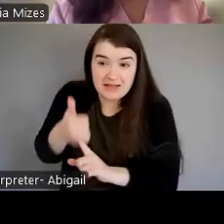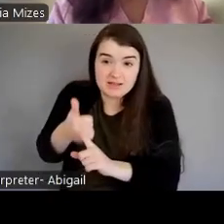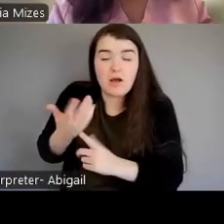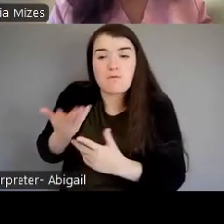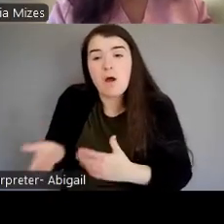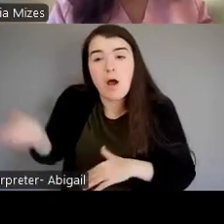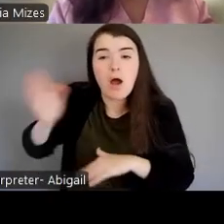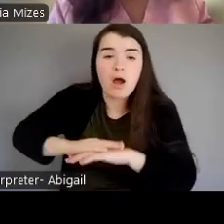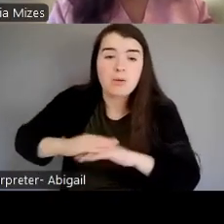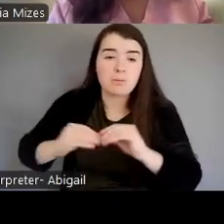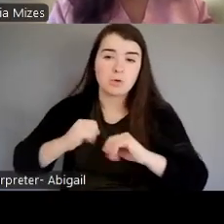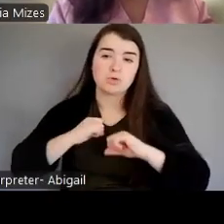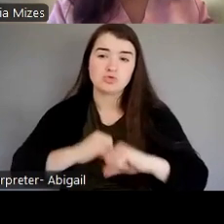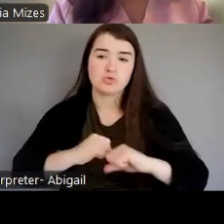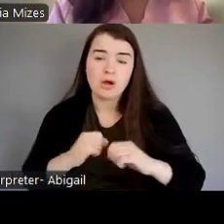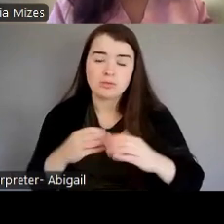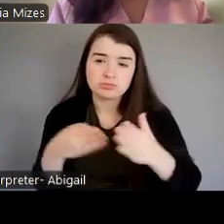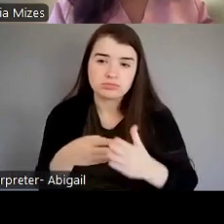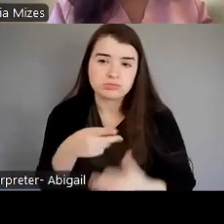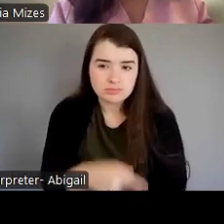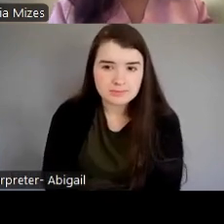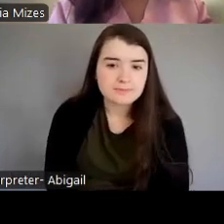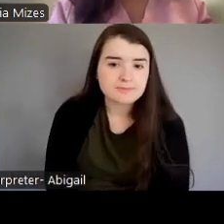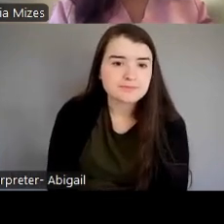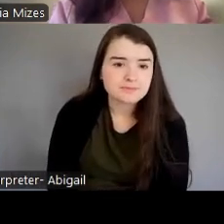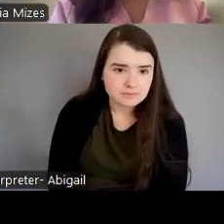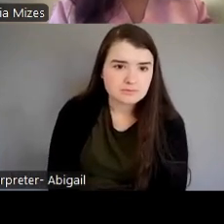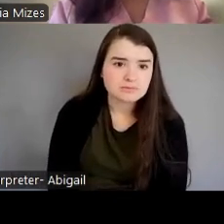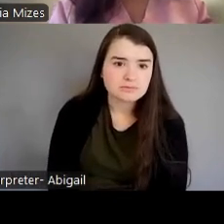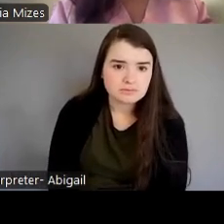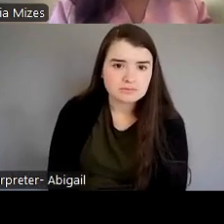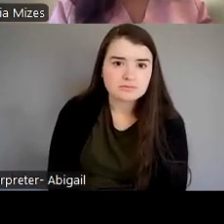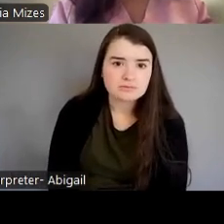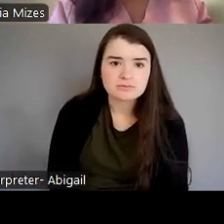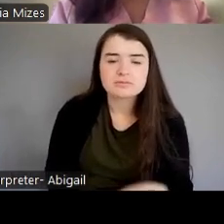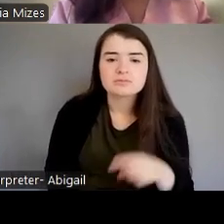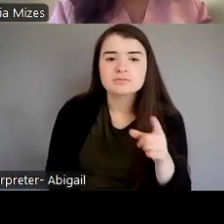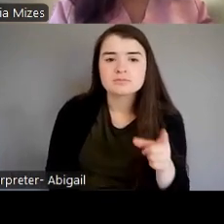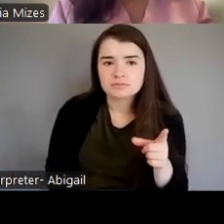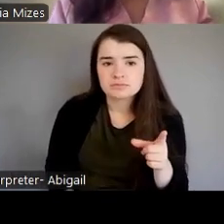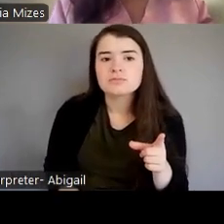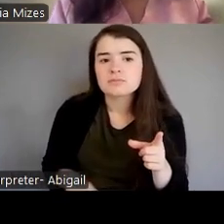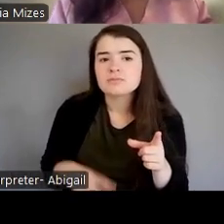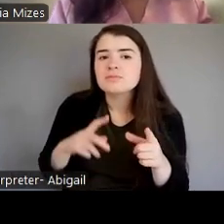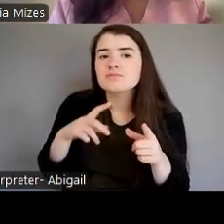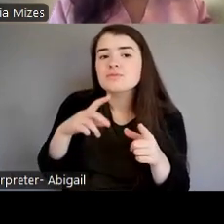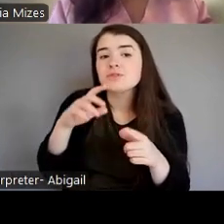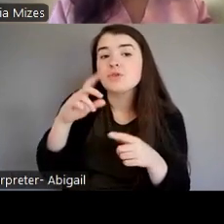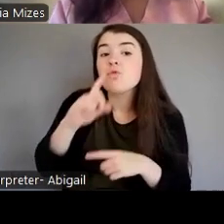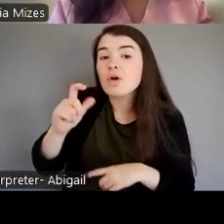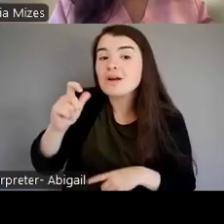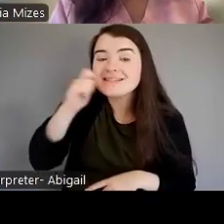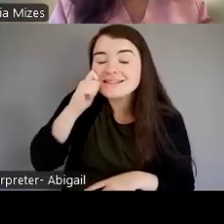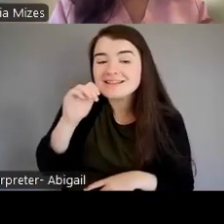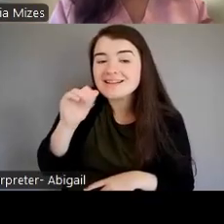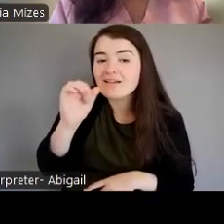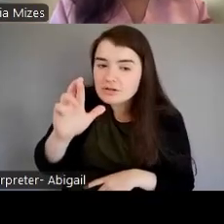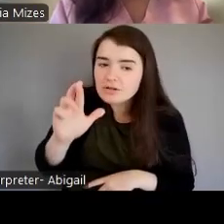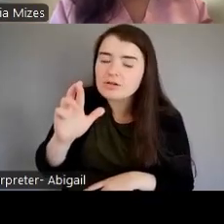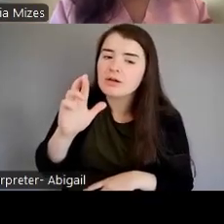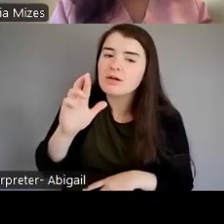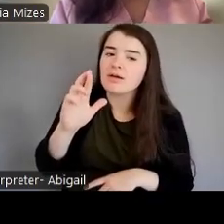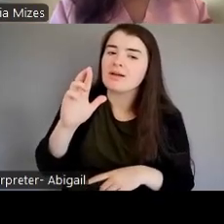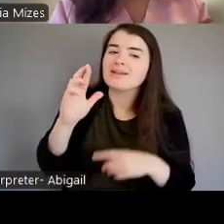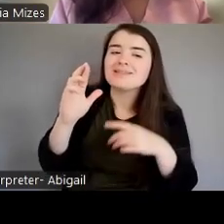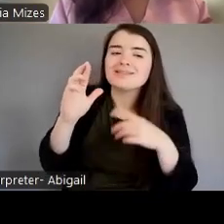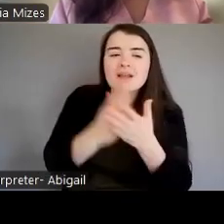So next slide. So can skin cancer spread? So certain types of skin cancer can spread. I just want to define two terms when we